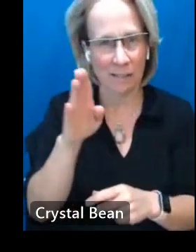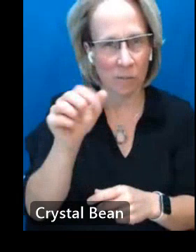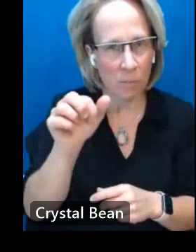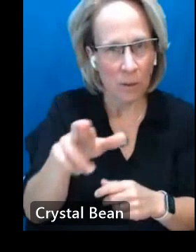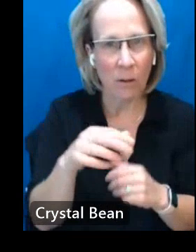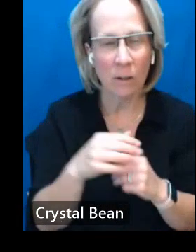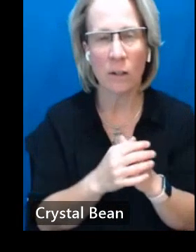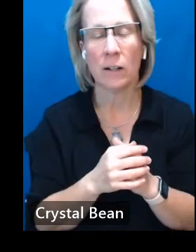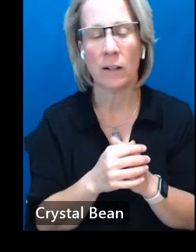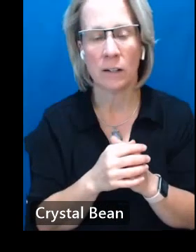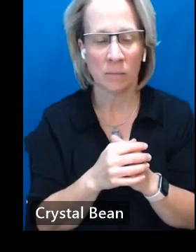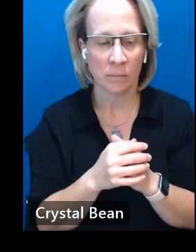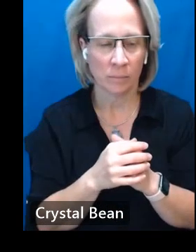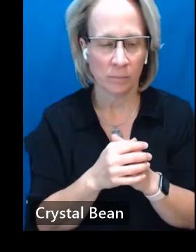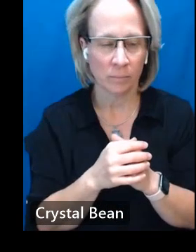forms,